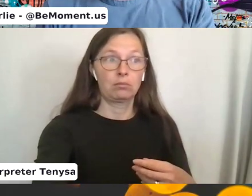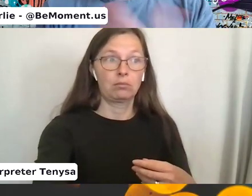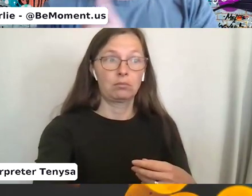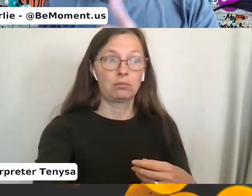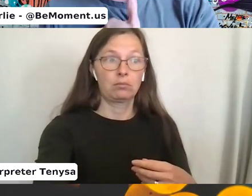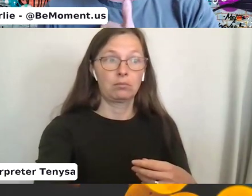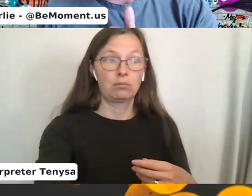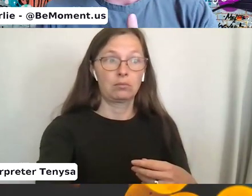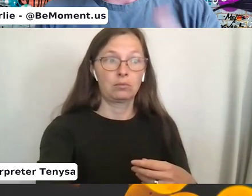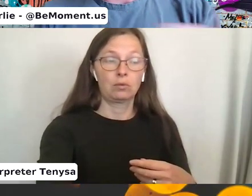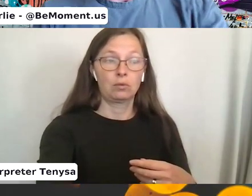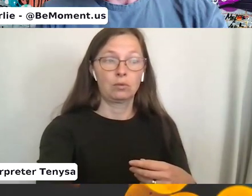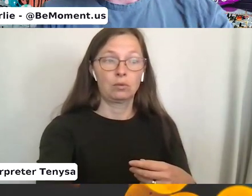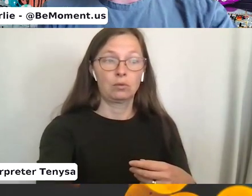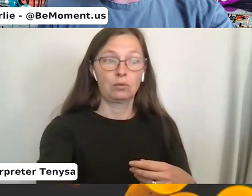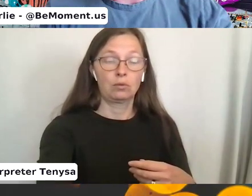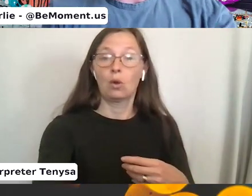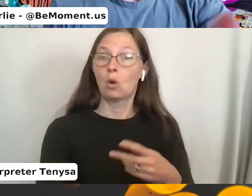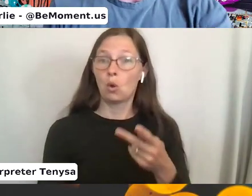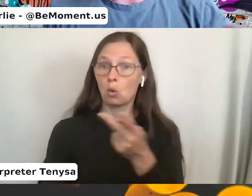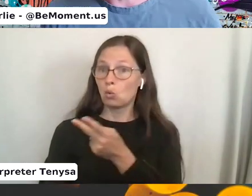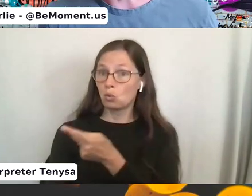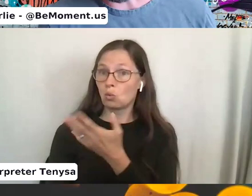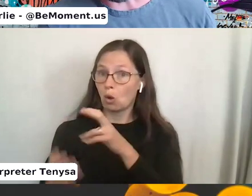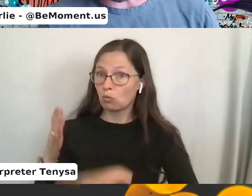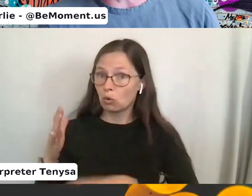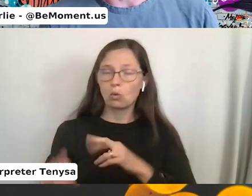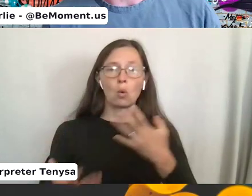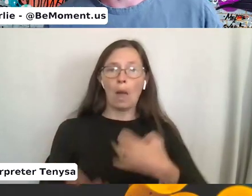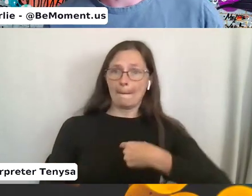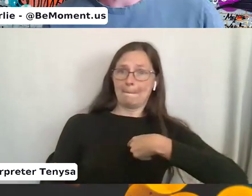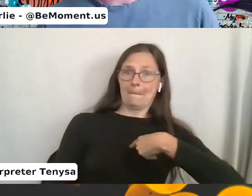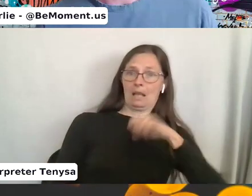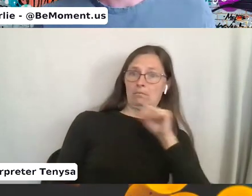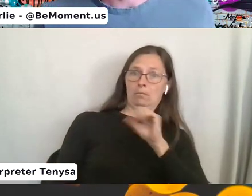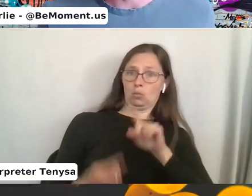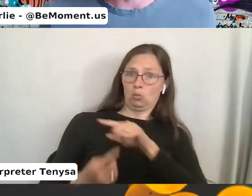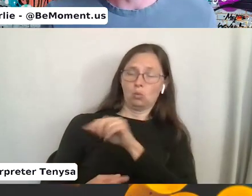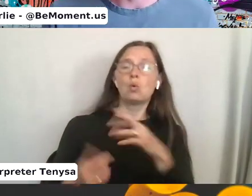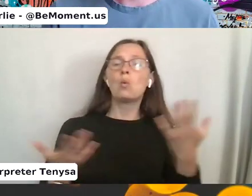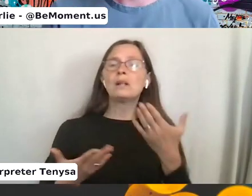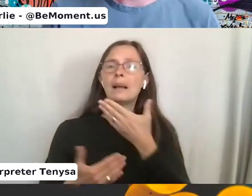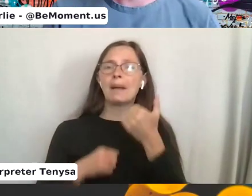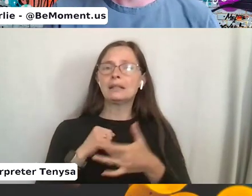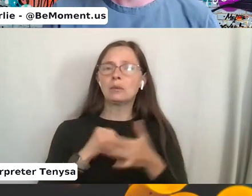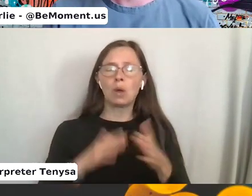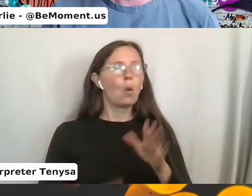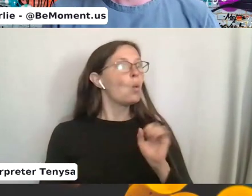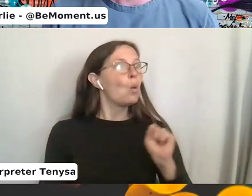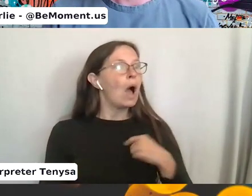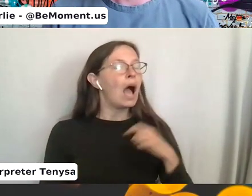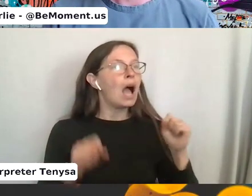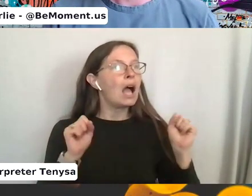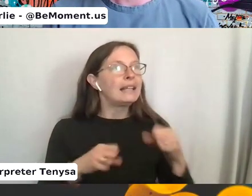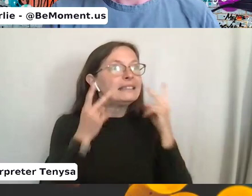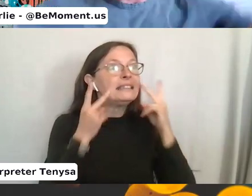or do you want me to read them to you? What's the easier technical way? Ooh, I can